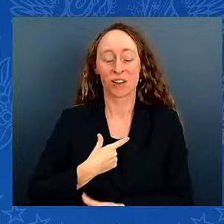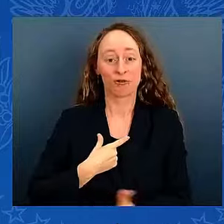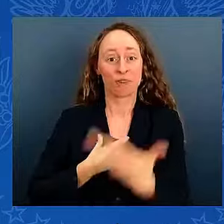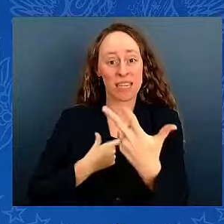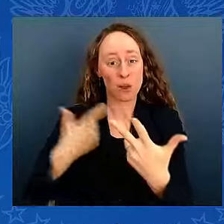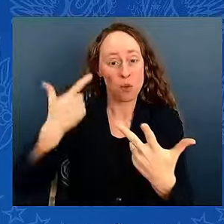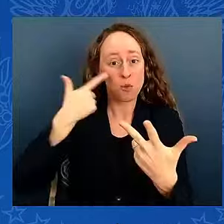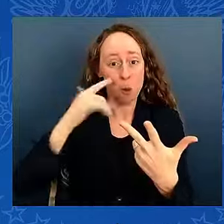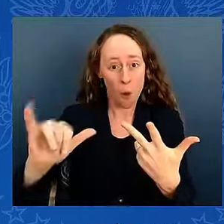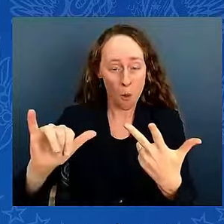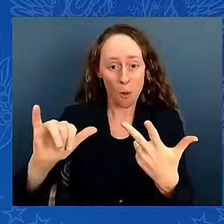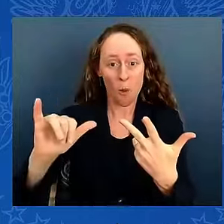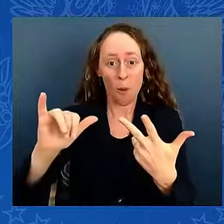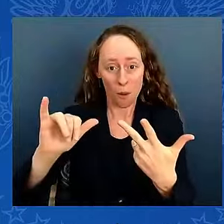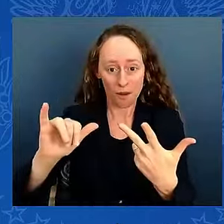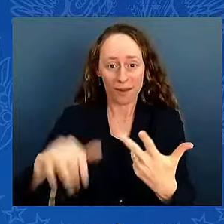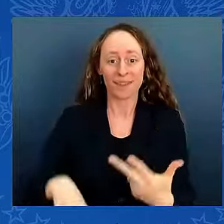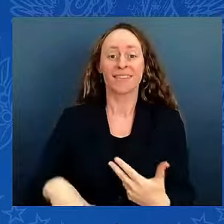Say it.